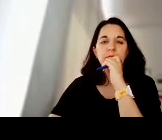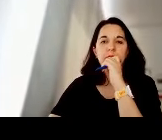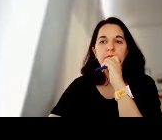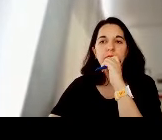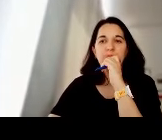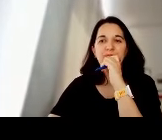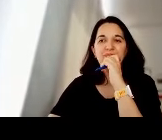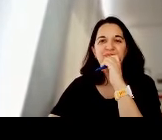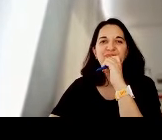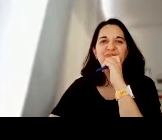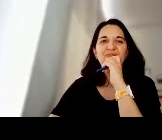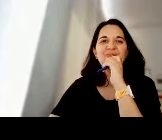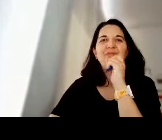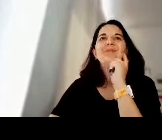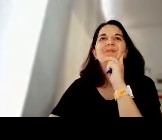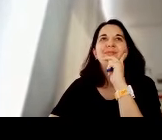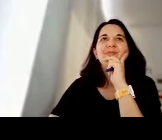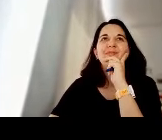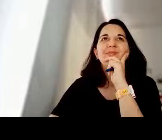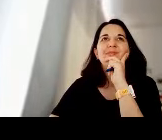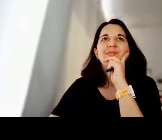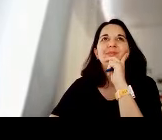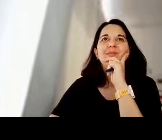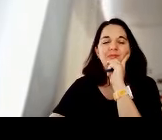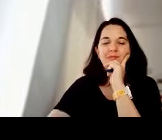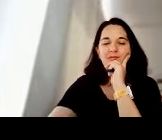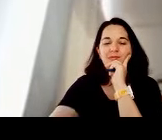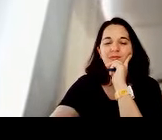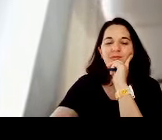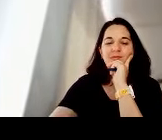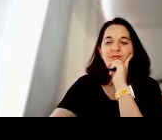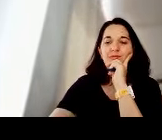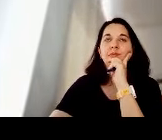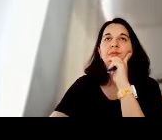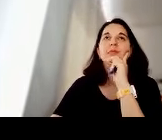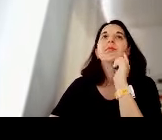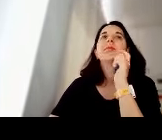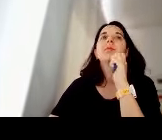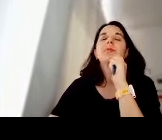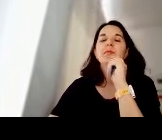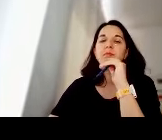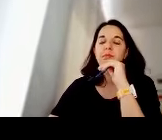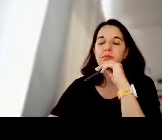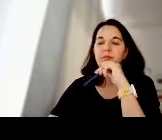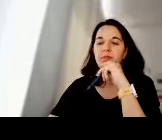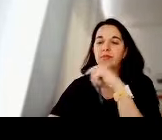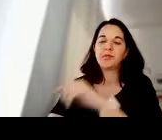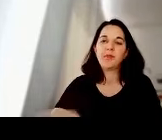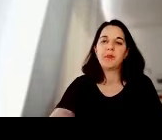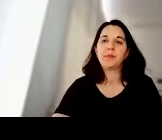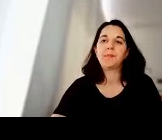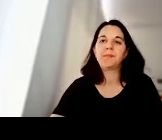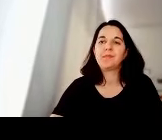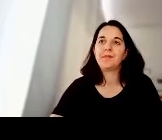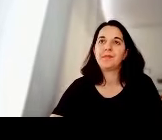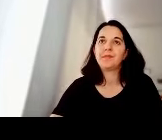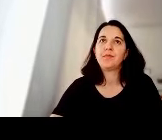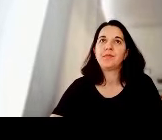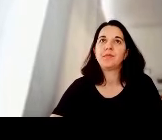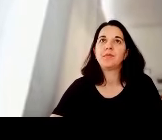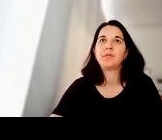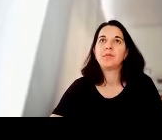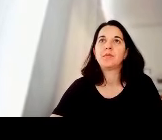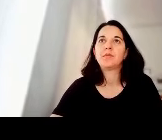this job if I thought otherwise, it also highlights how these easy fixes, these easy assumptions, don't necessarily get at the